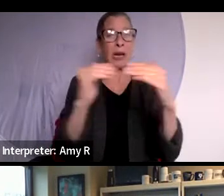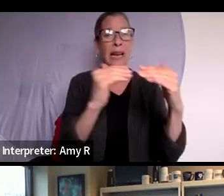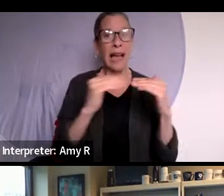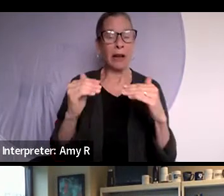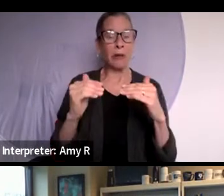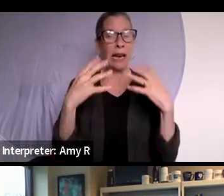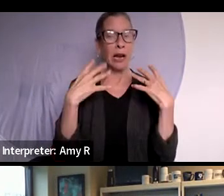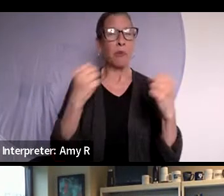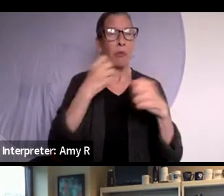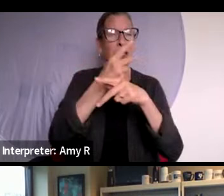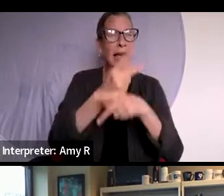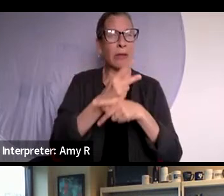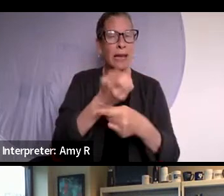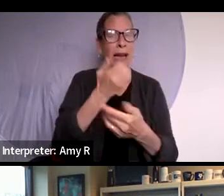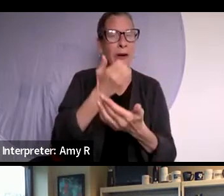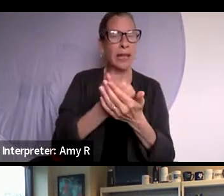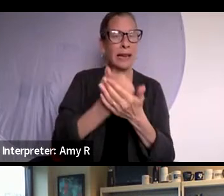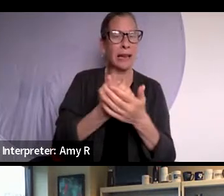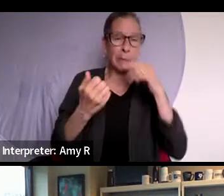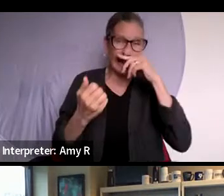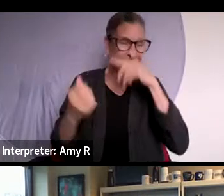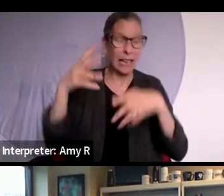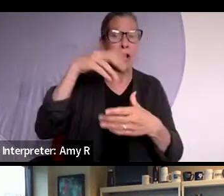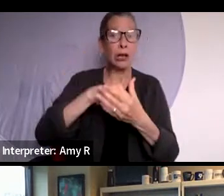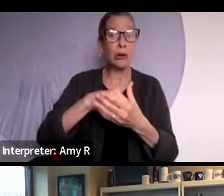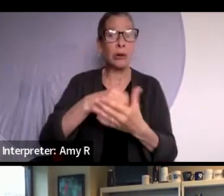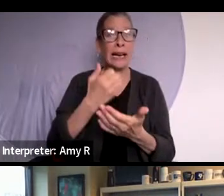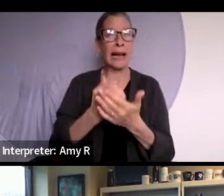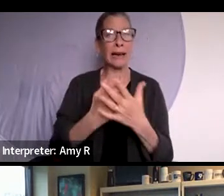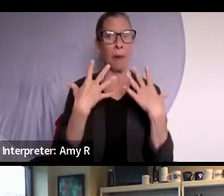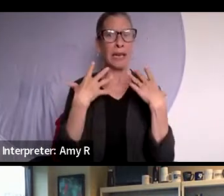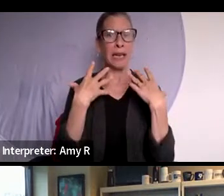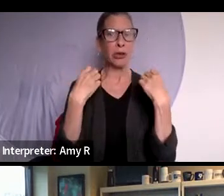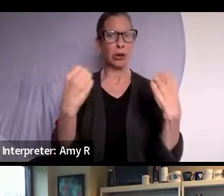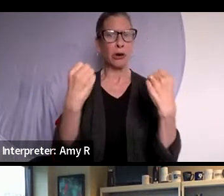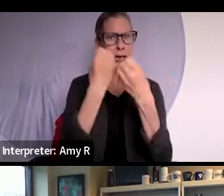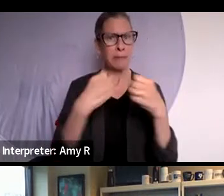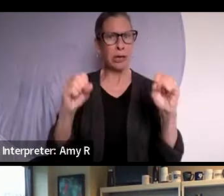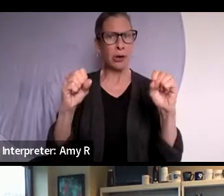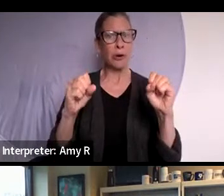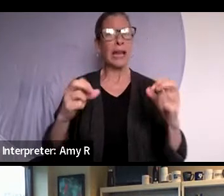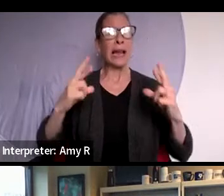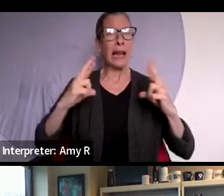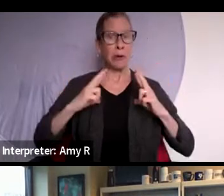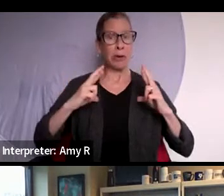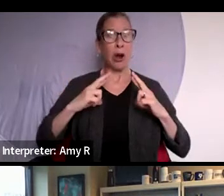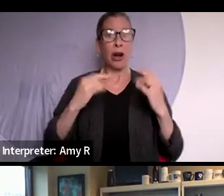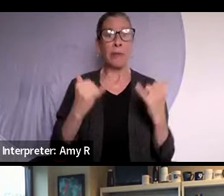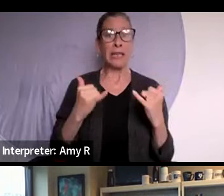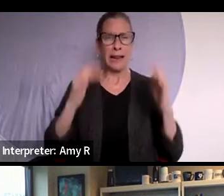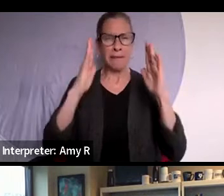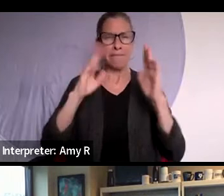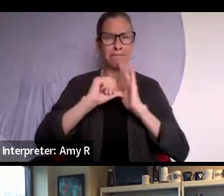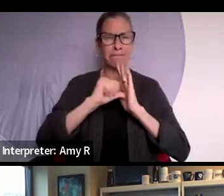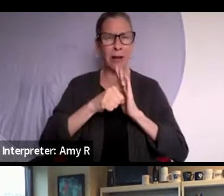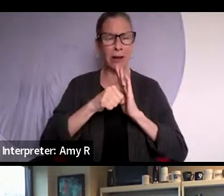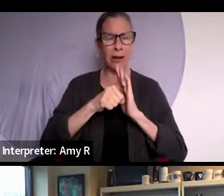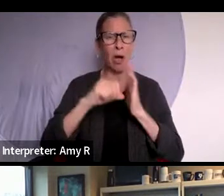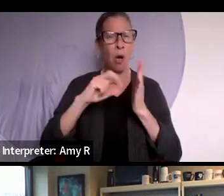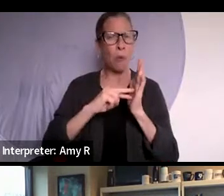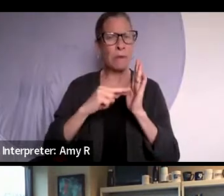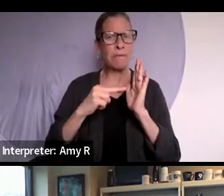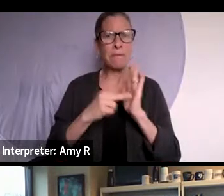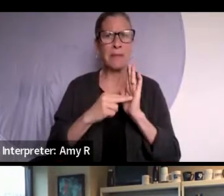economy, including economic security and retirement. Today, we are focusing in on what is arguably the